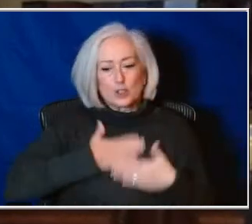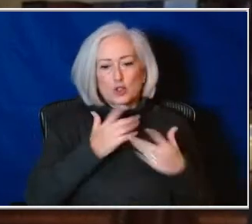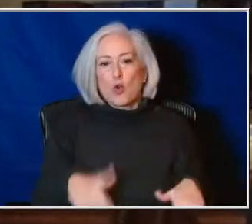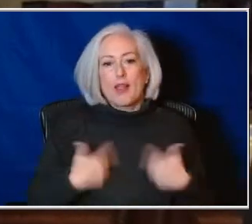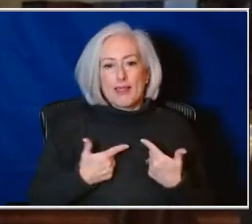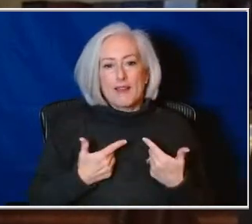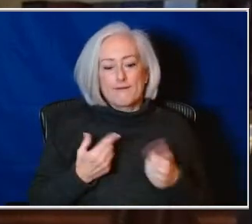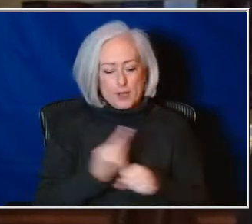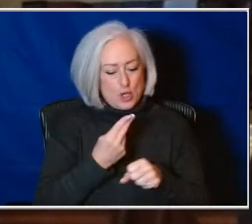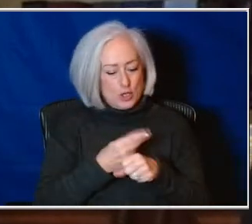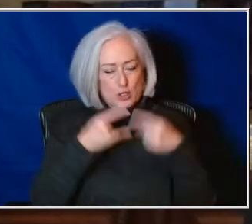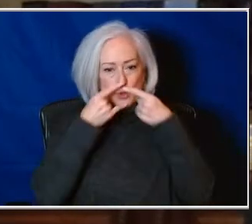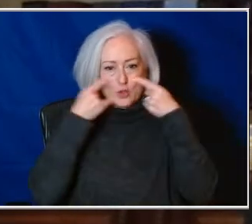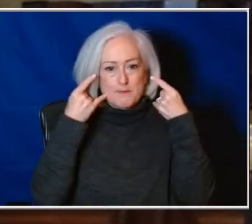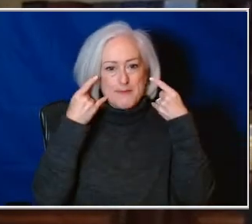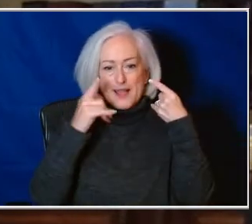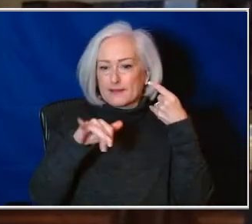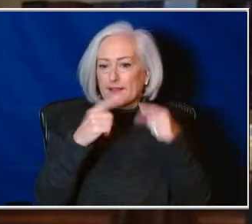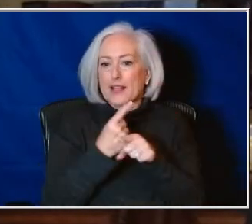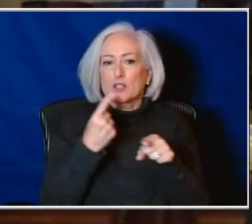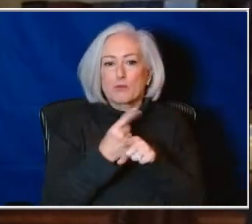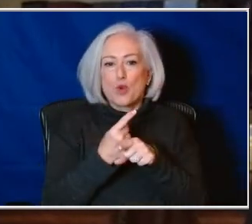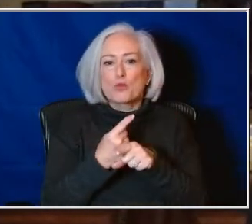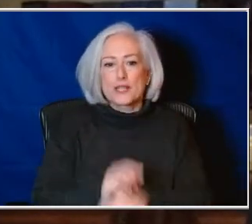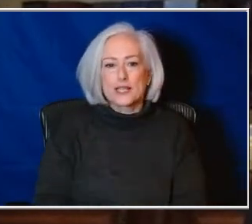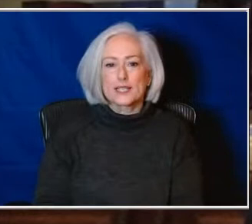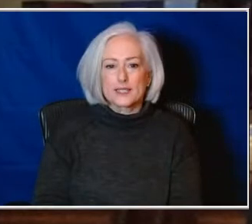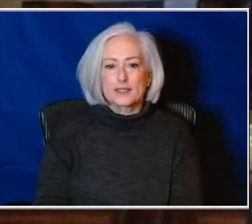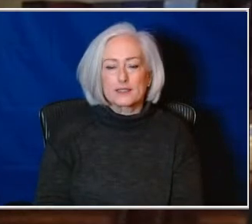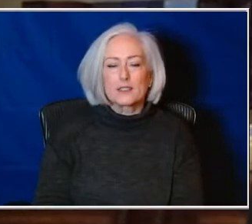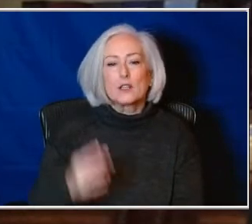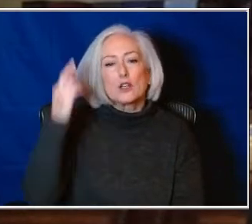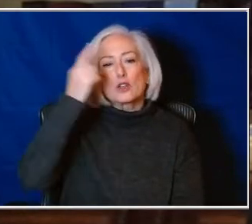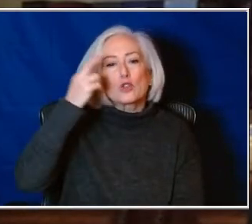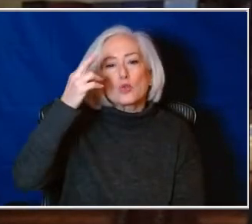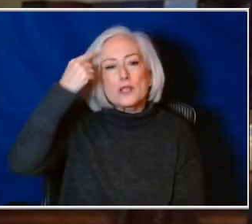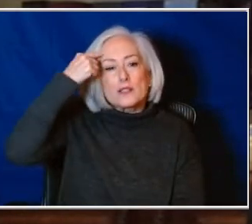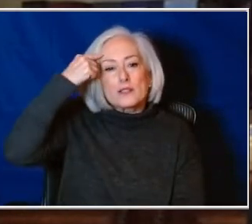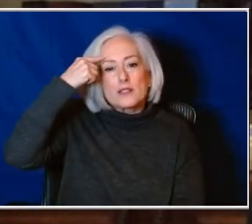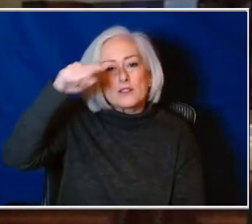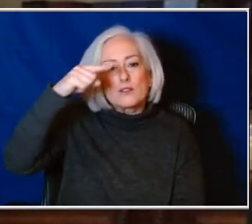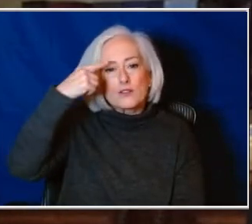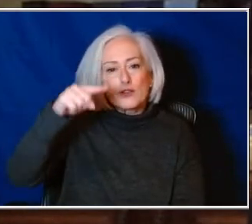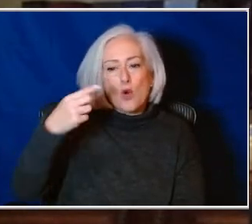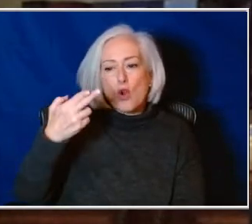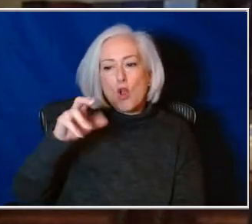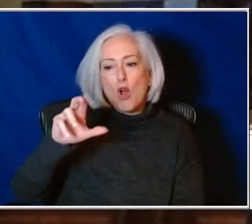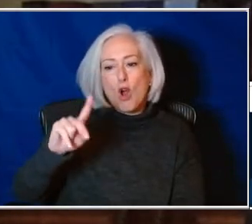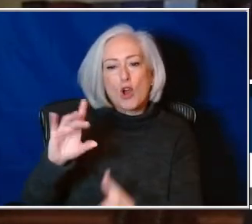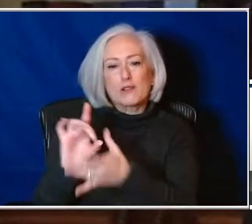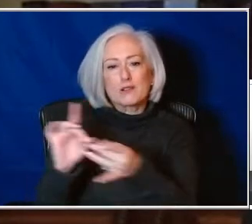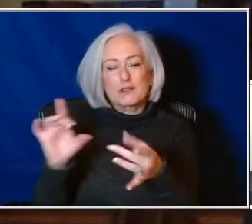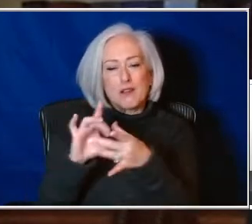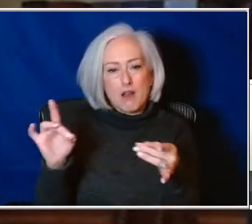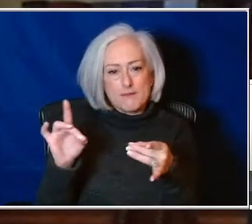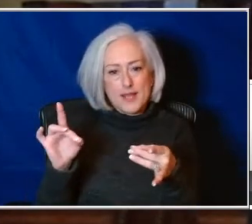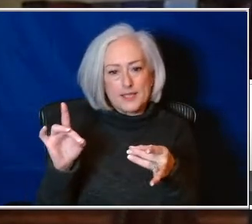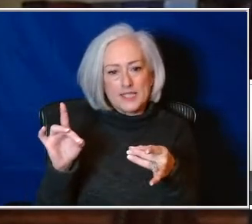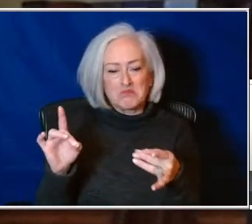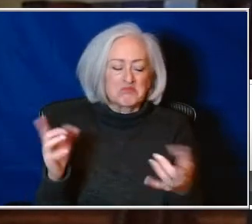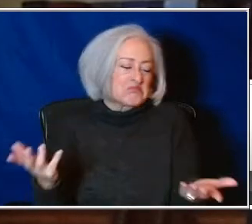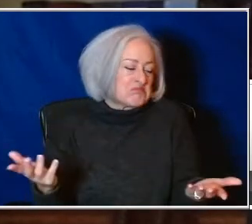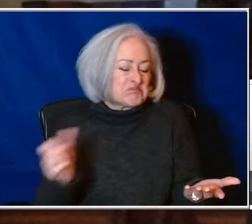I mean, that's appropriate. But the reason for what Hawk is saying is that, I wouldn't be